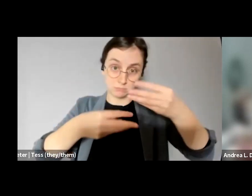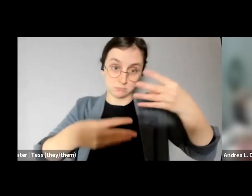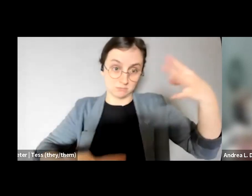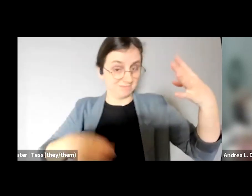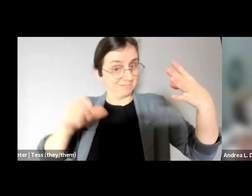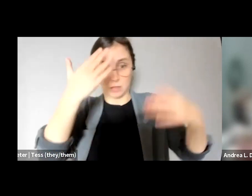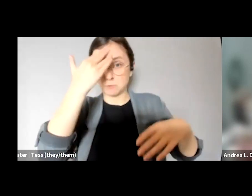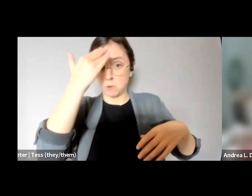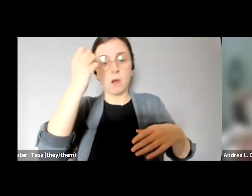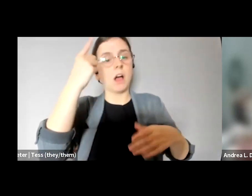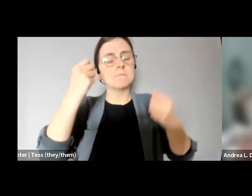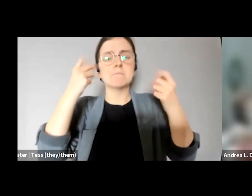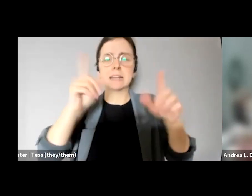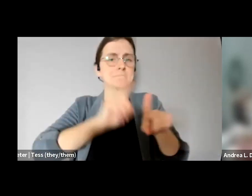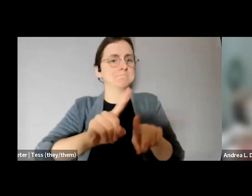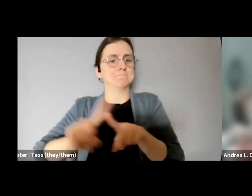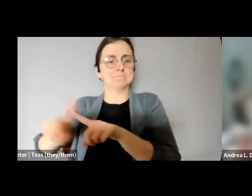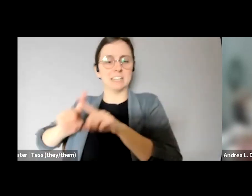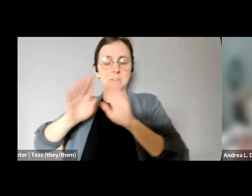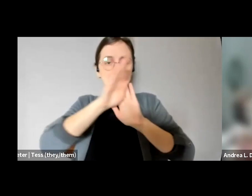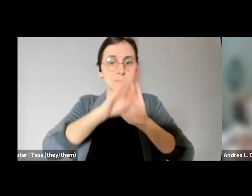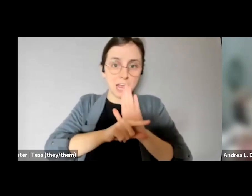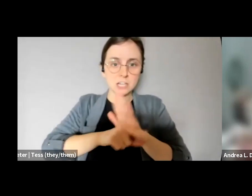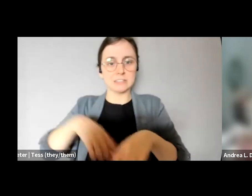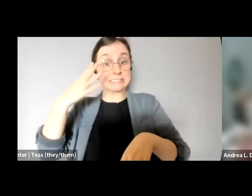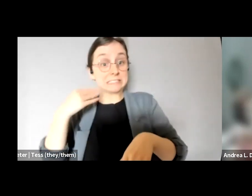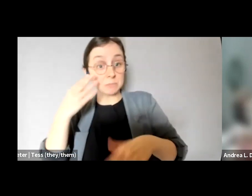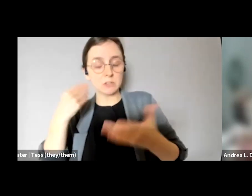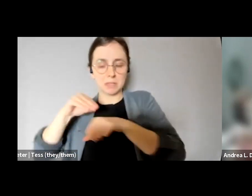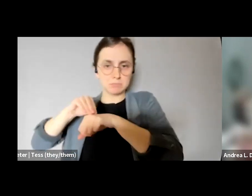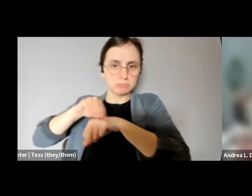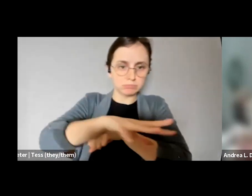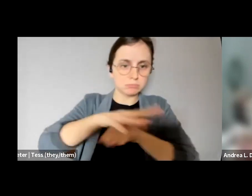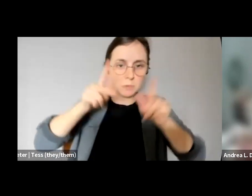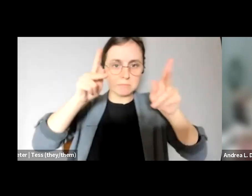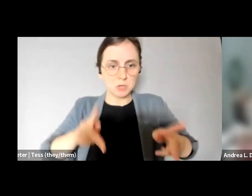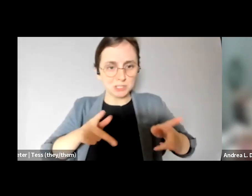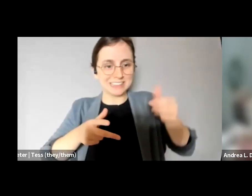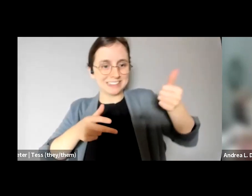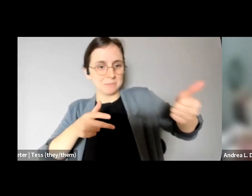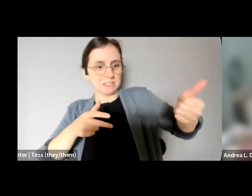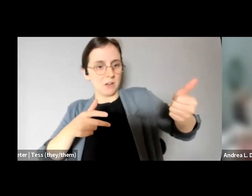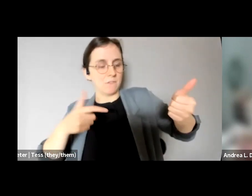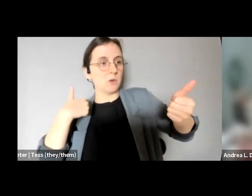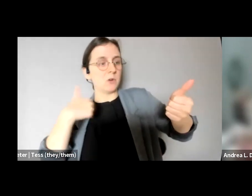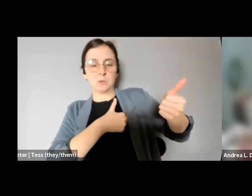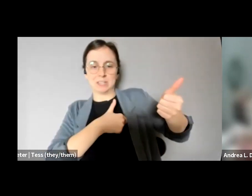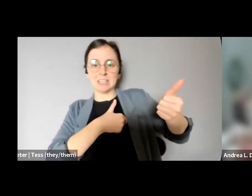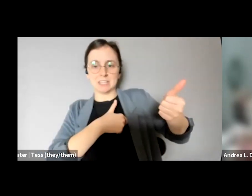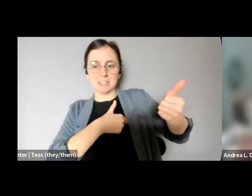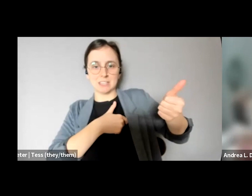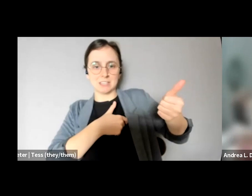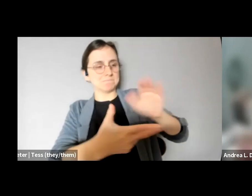different backgrounds and experiences that might lead individuals to be what we in the legal community will talk about as